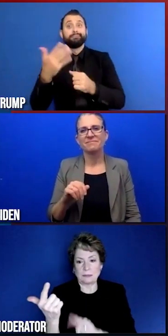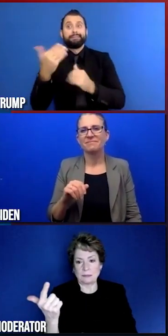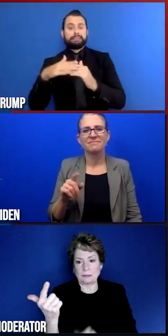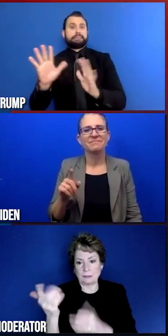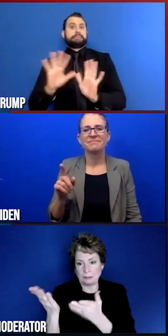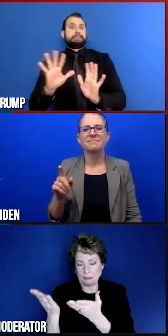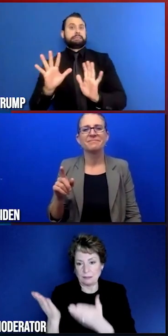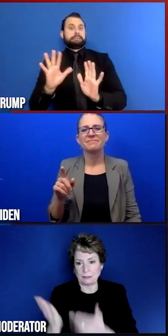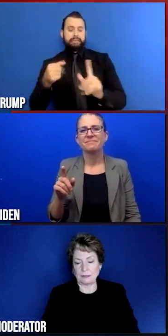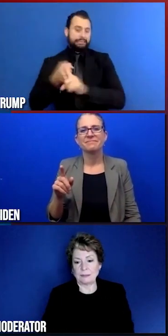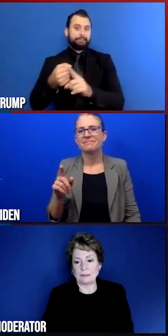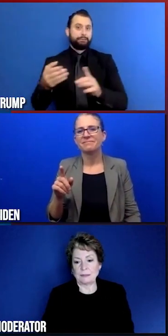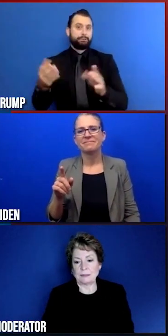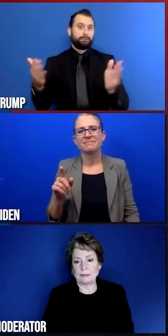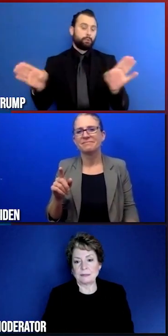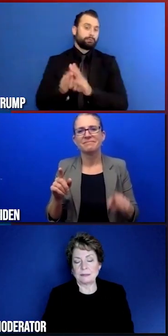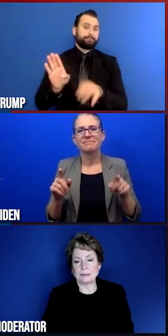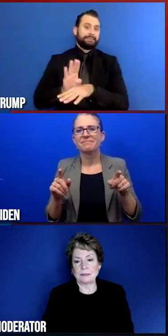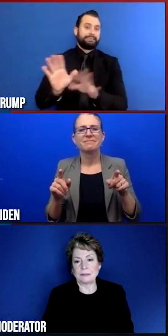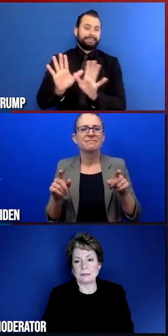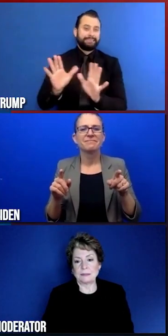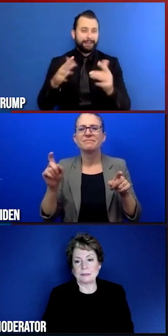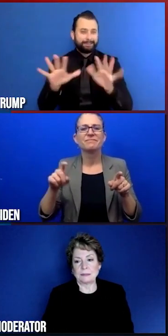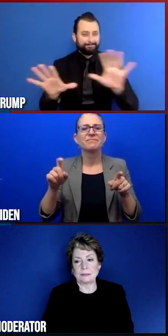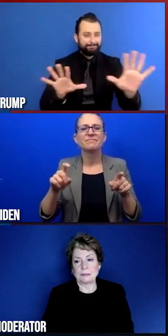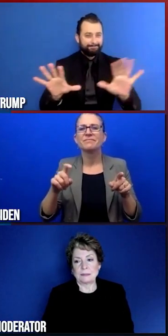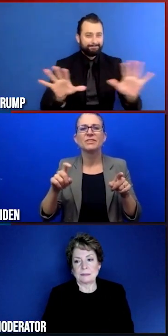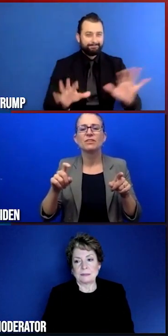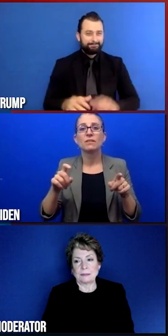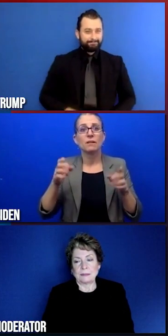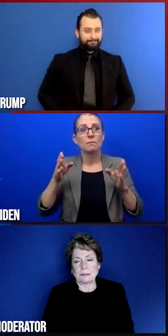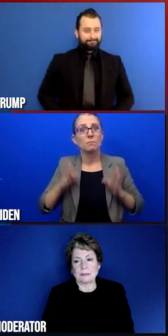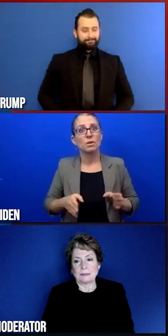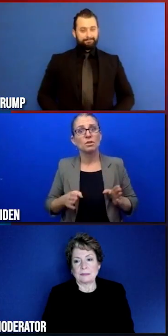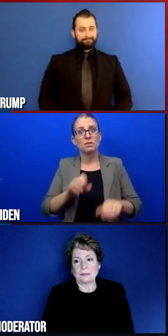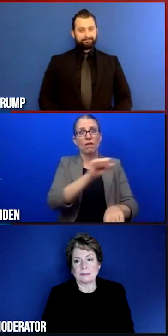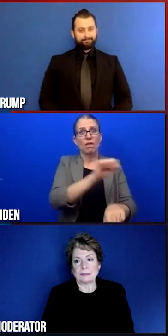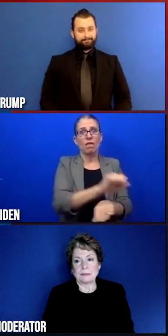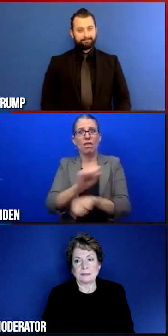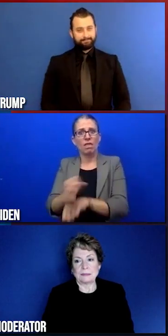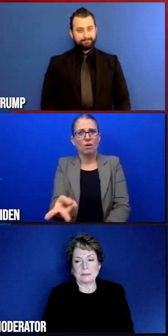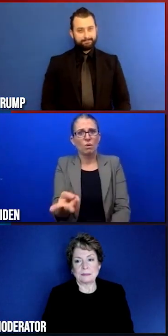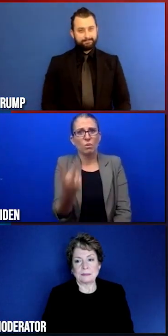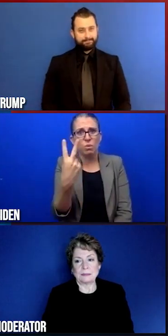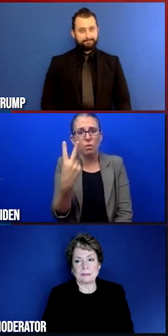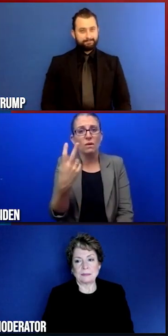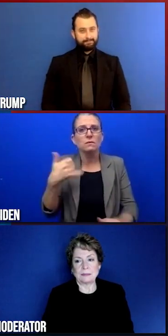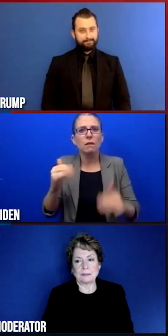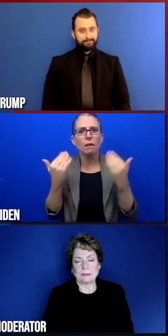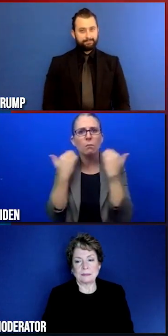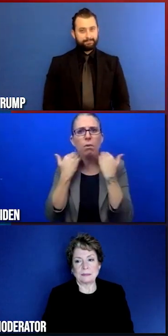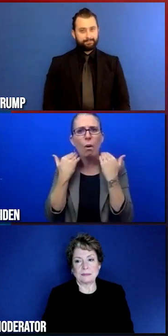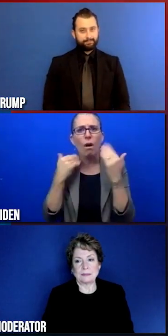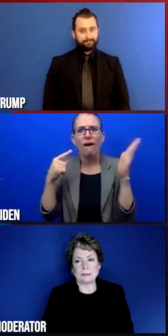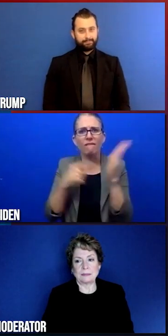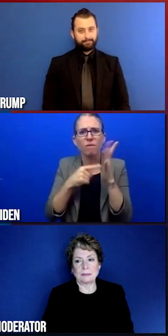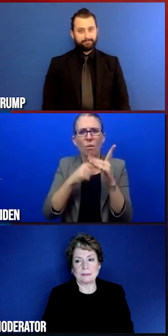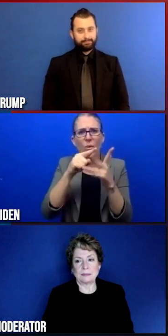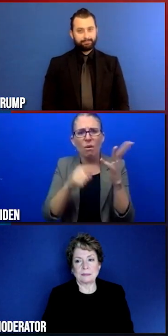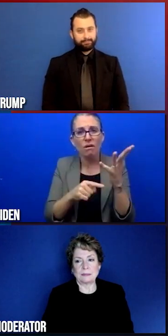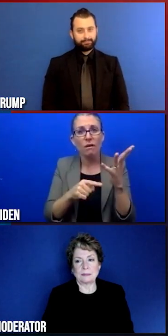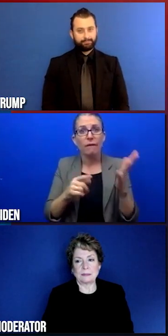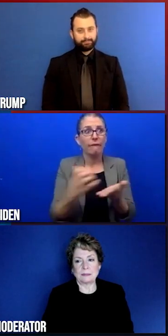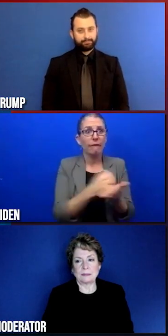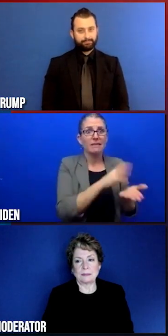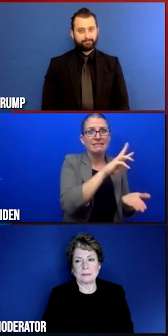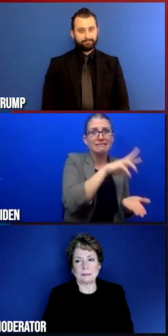be below poverty. People are making $6, $7, $8 an hour. These first responders, we all clap for as they come down the street